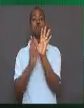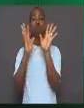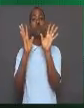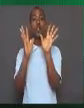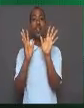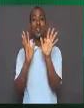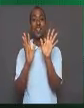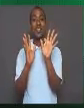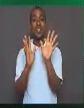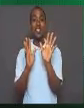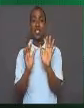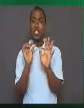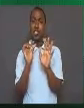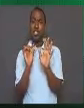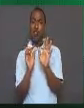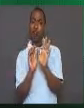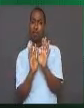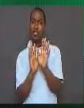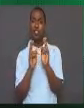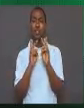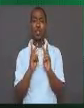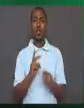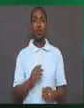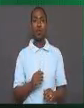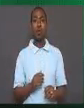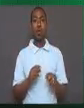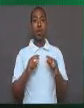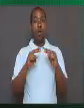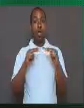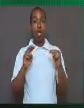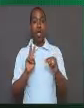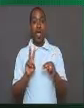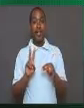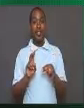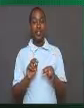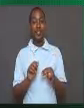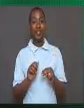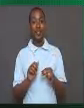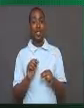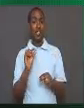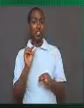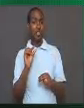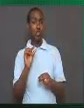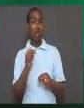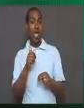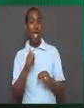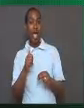then smaller branches, arteries divide into smaller arteries